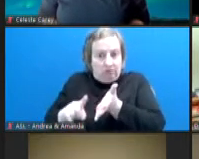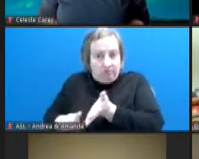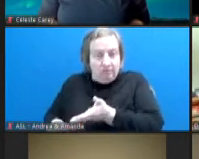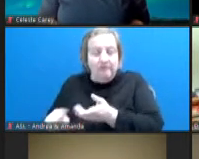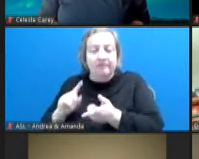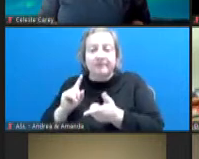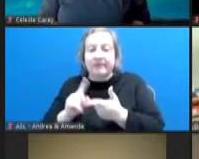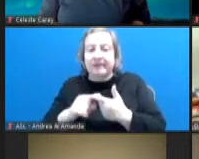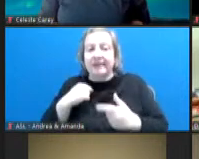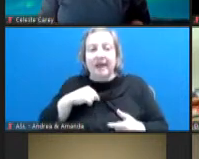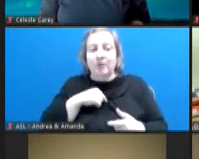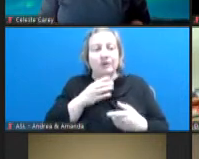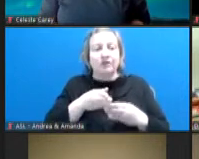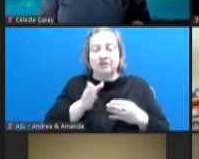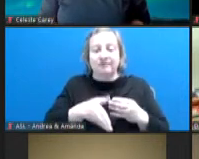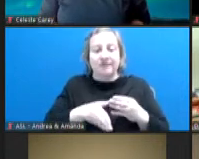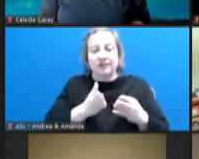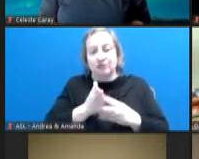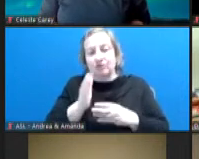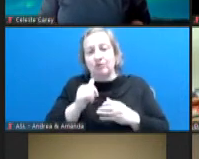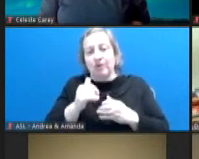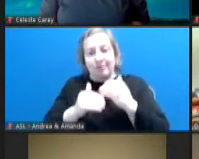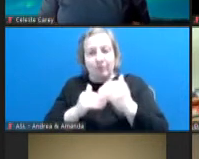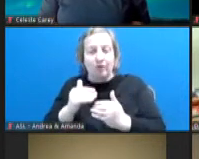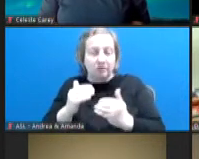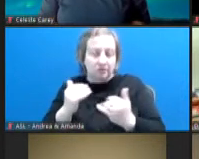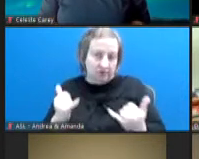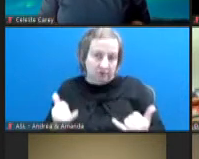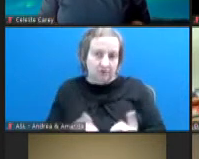we just finished going through that process.